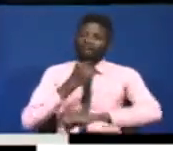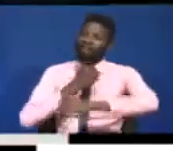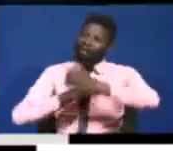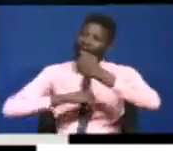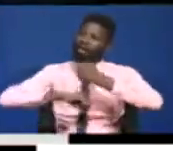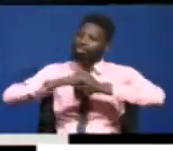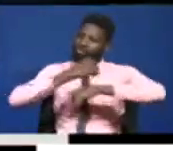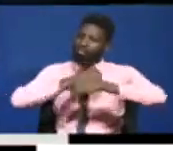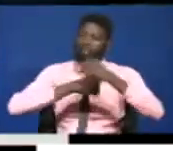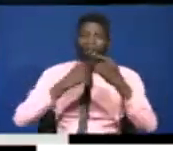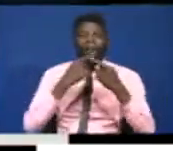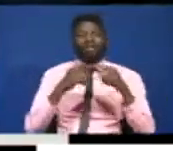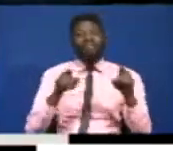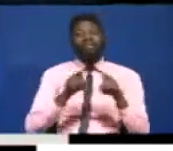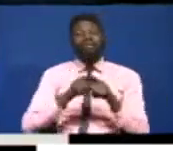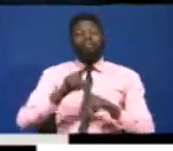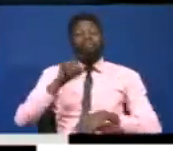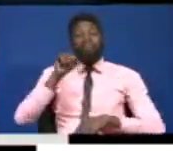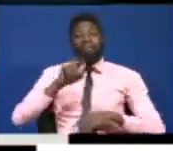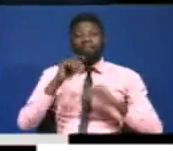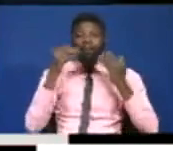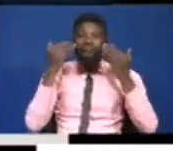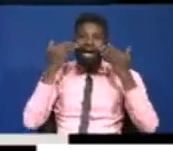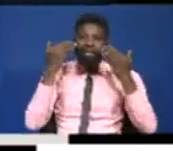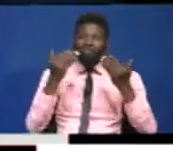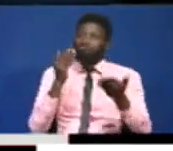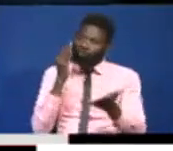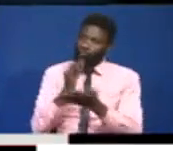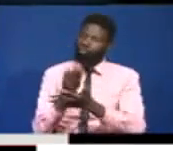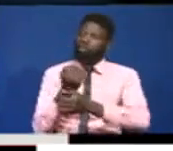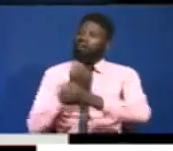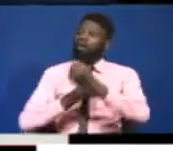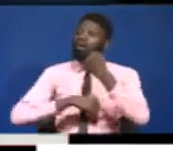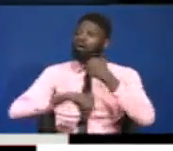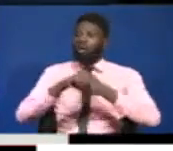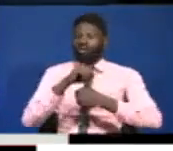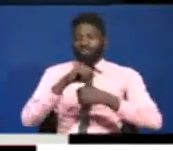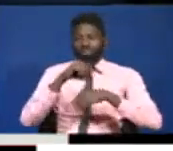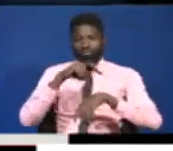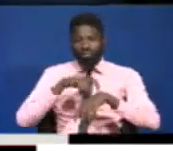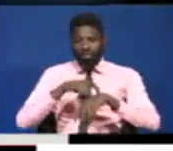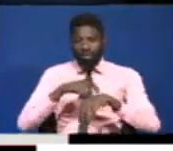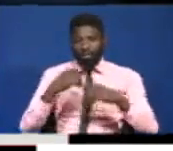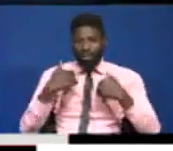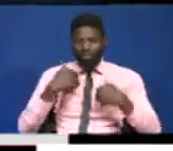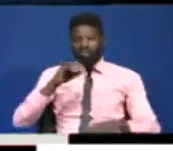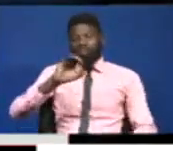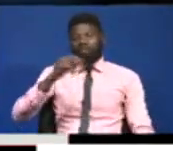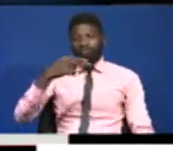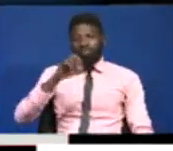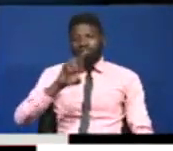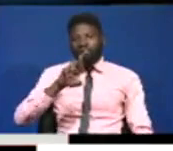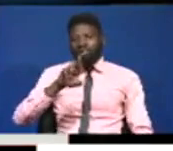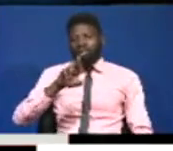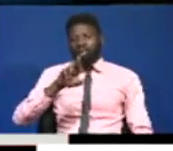it must manifestly be seen to be done in the case of Terera and our fellow commissioners. We want